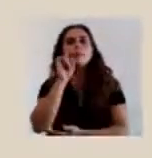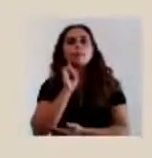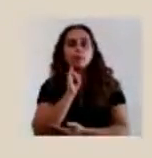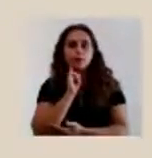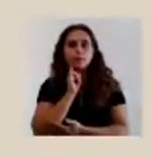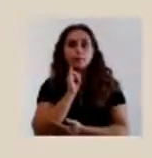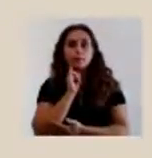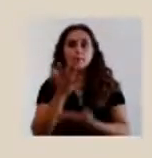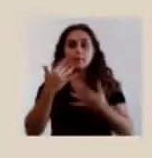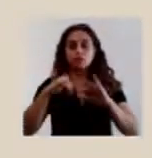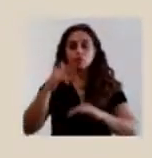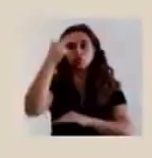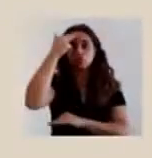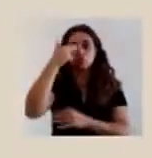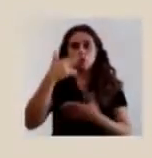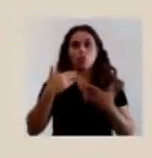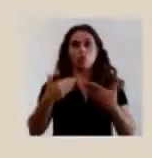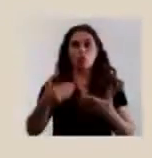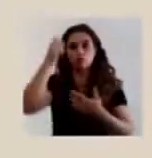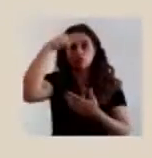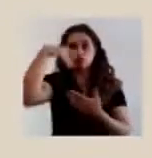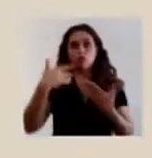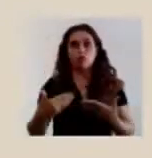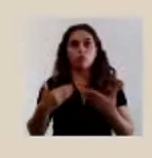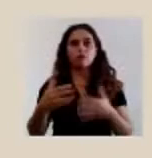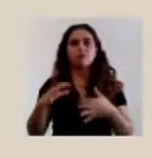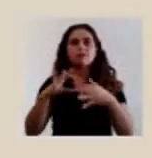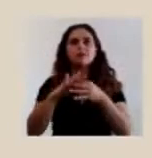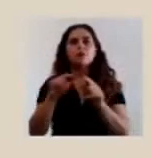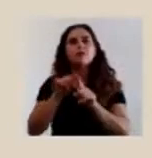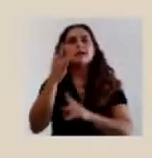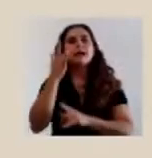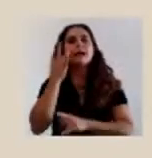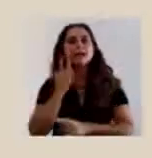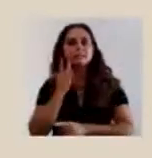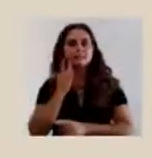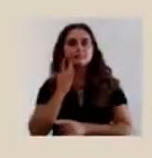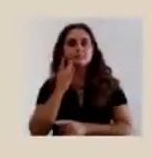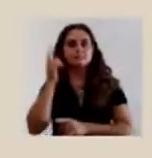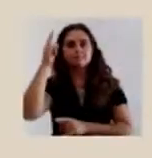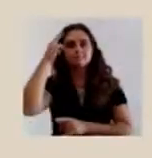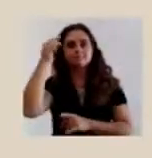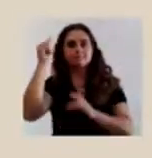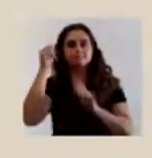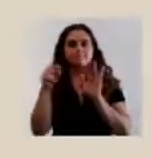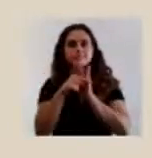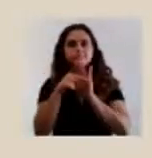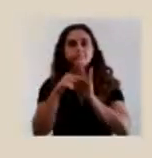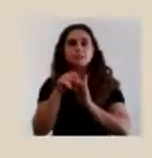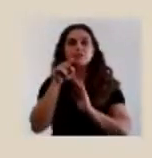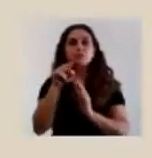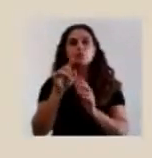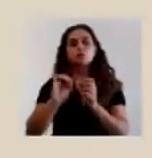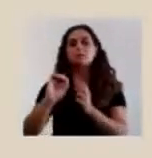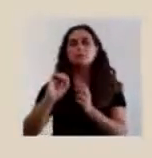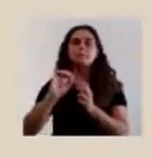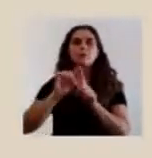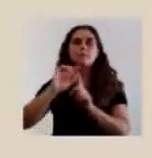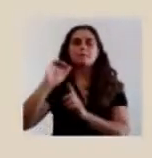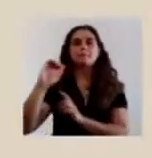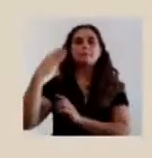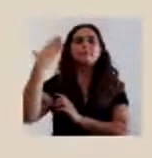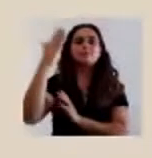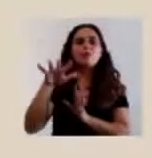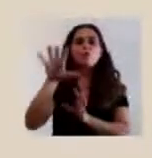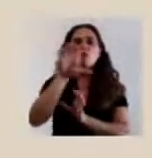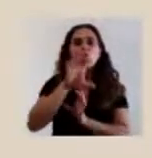the story I just told you was concerned with racial bias. While these are typically the forms of biases people think